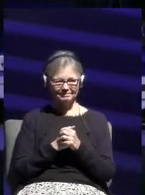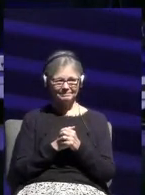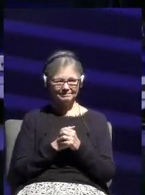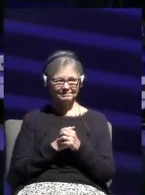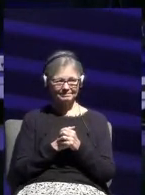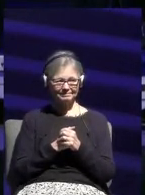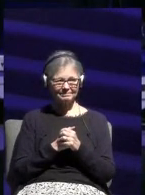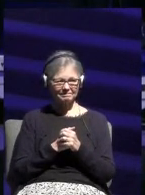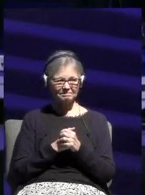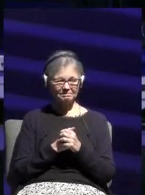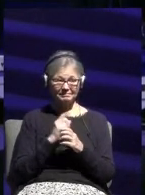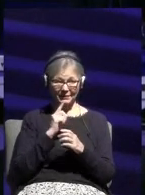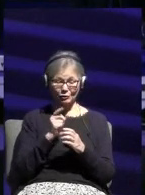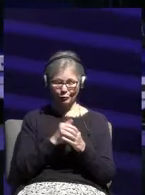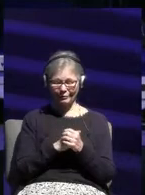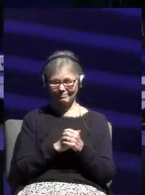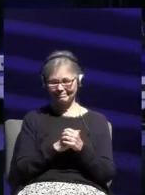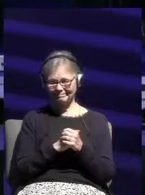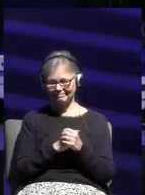Fact number one.